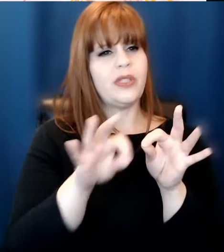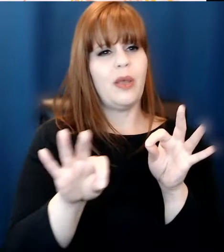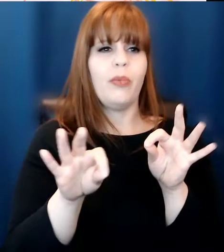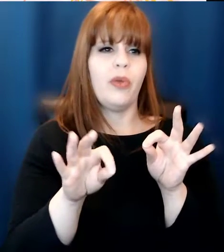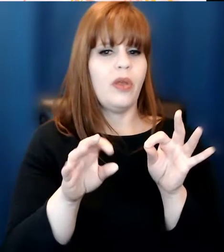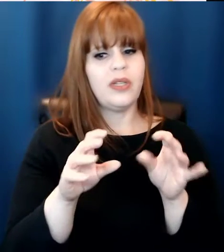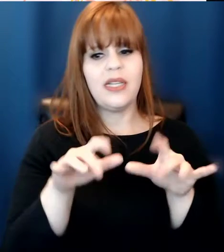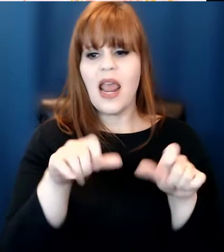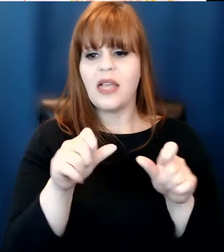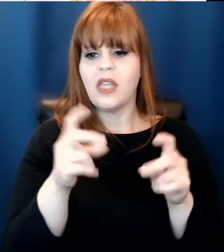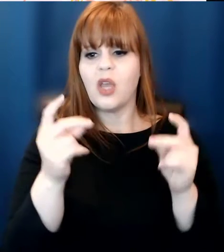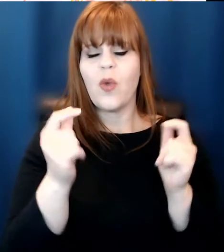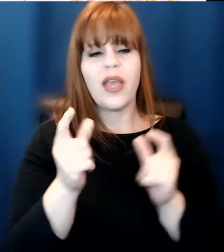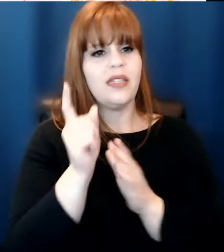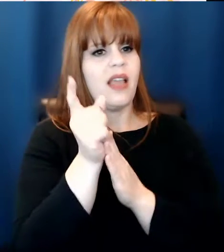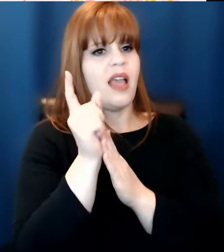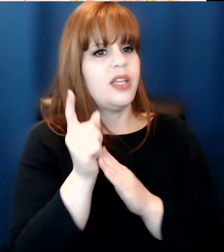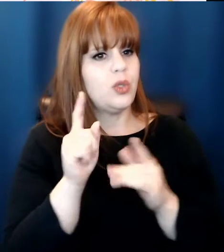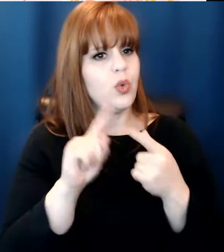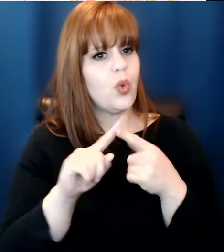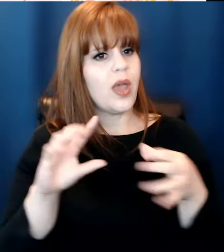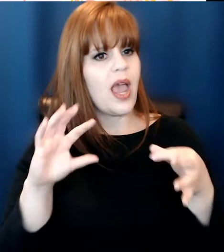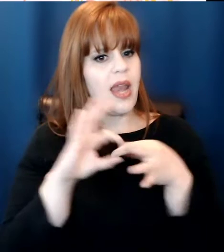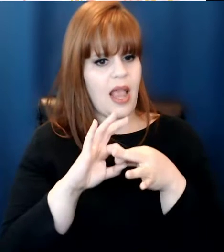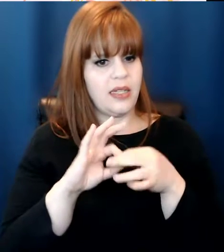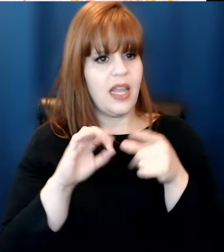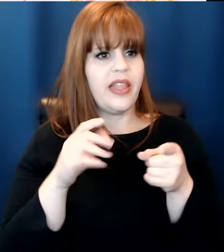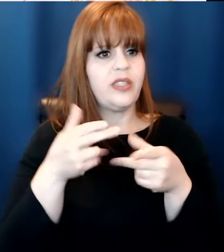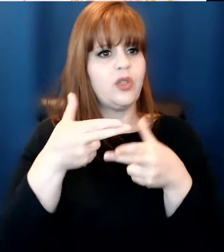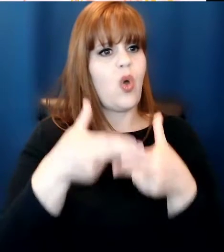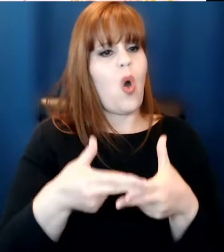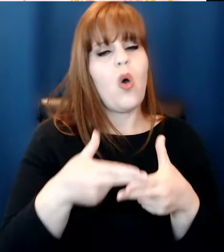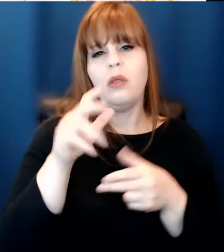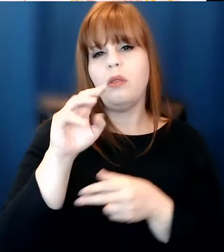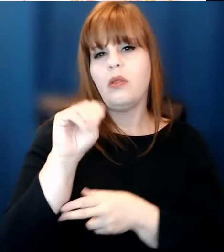second to connect. So this is called the Muse.